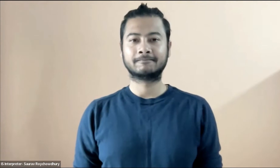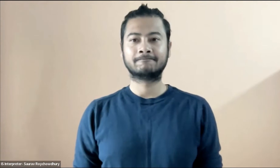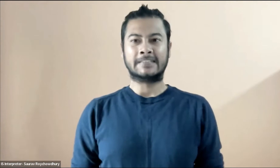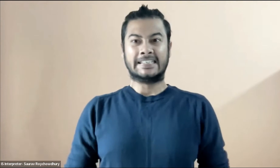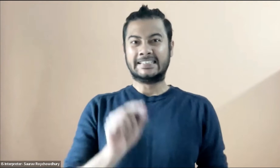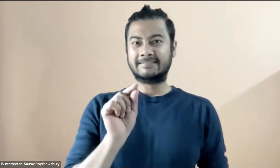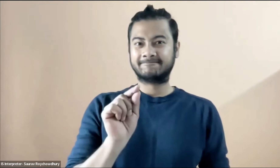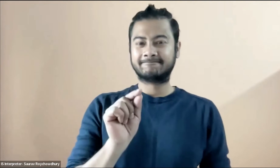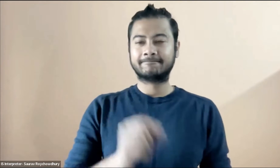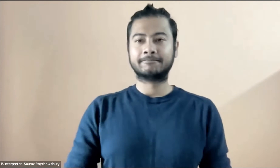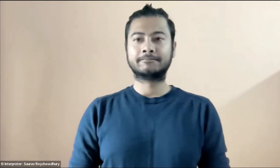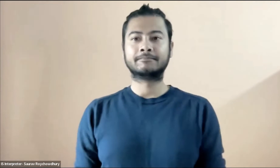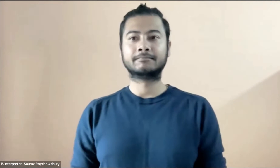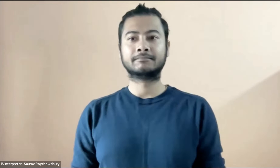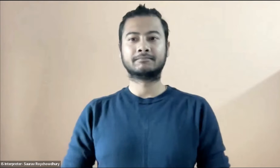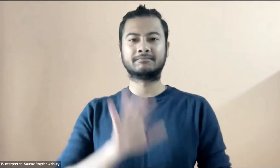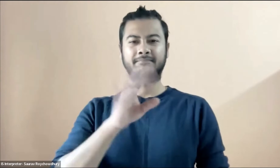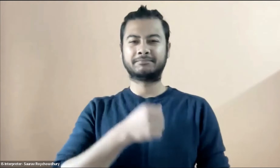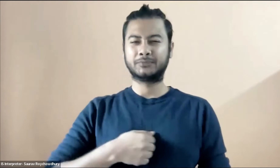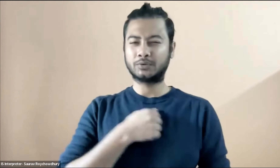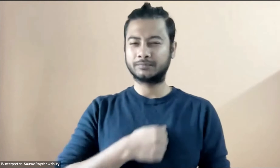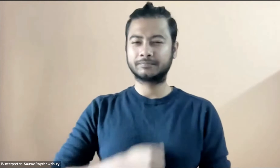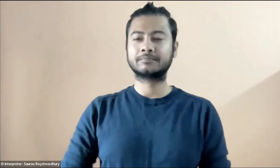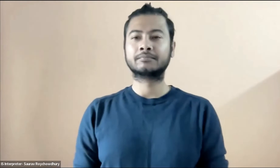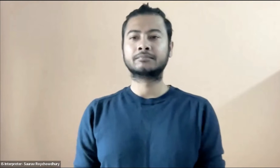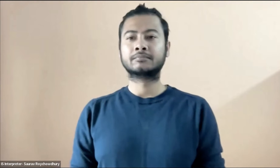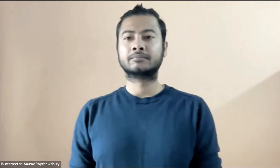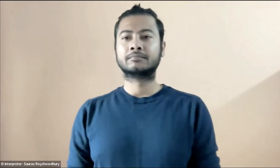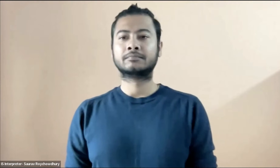Oops. Sorry. Just